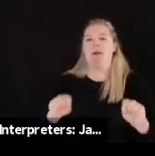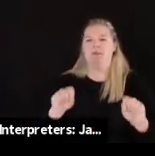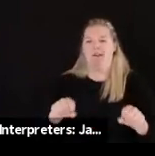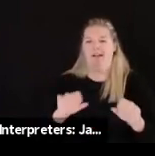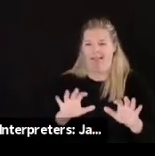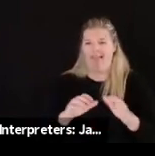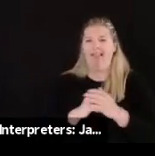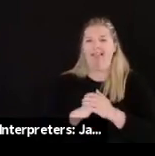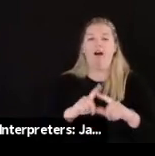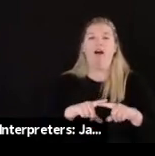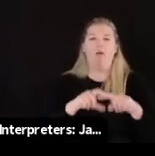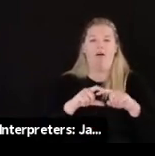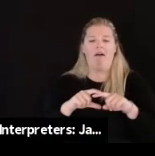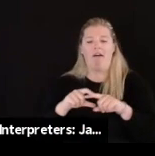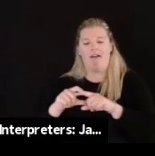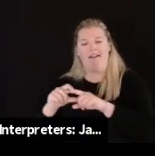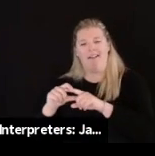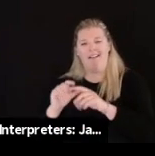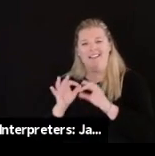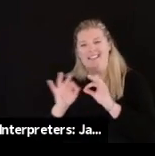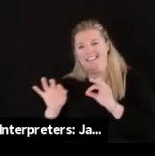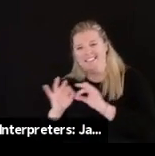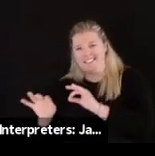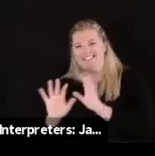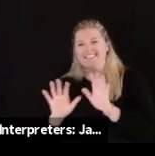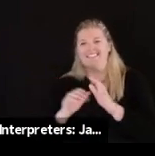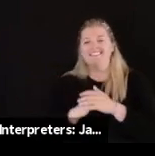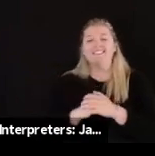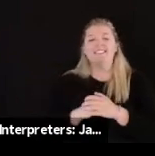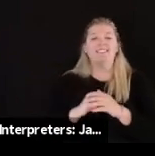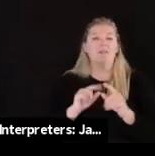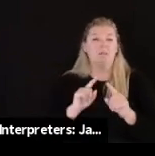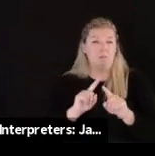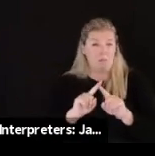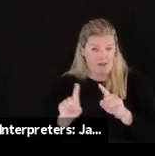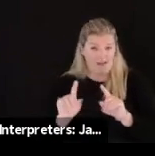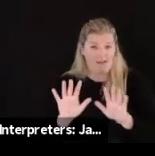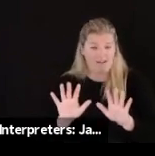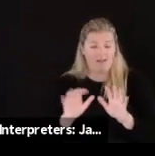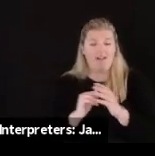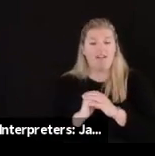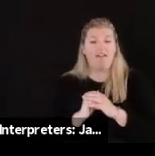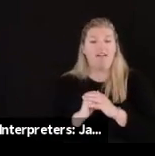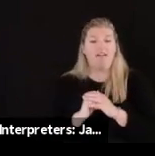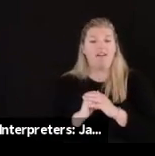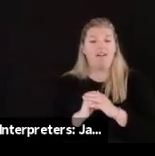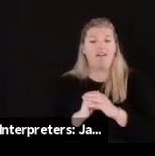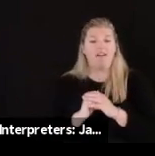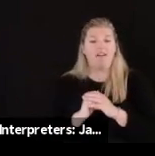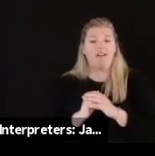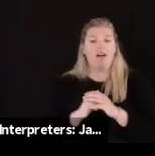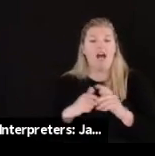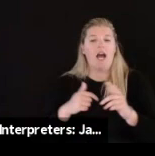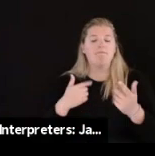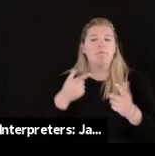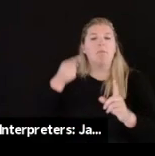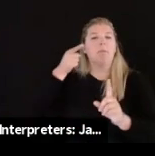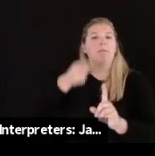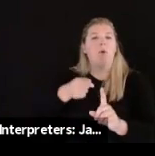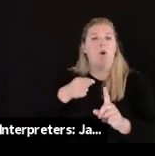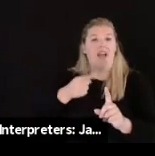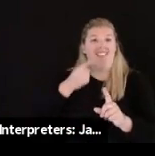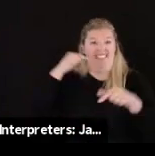sentences. But I also just want to know that I'm essentially creating a 1.5